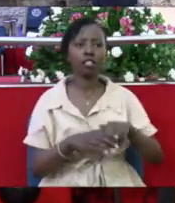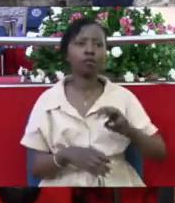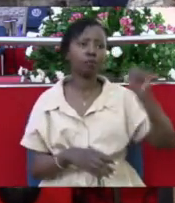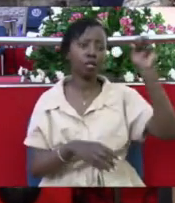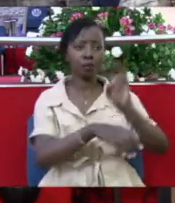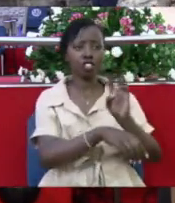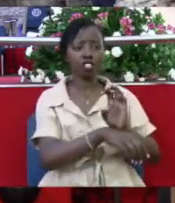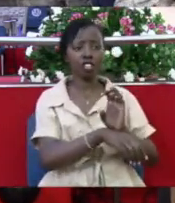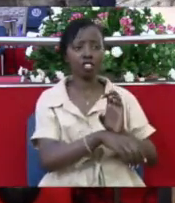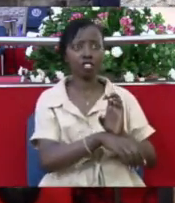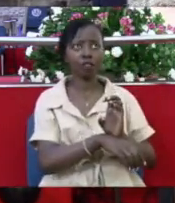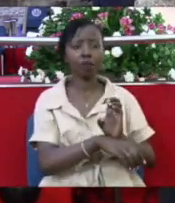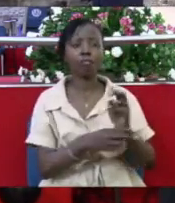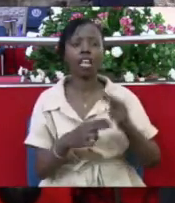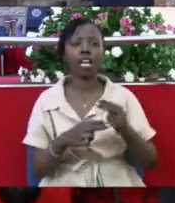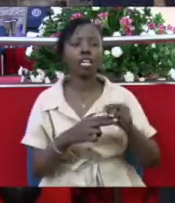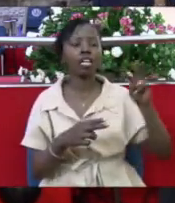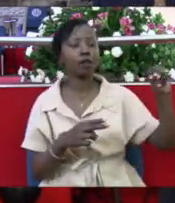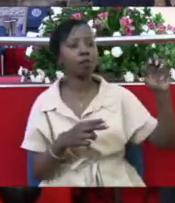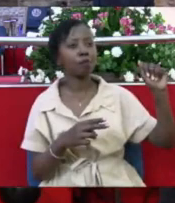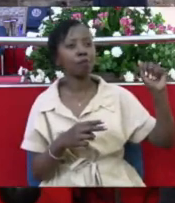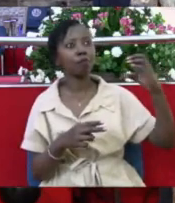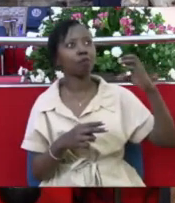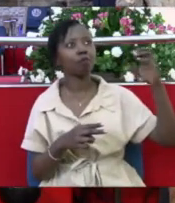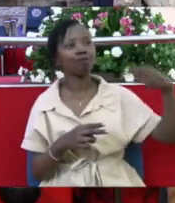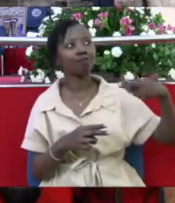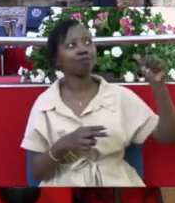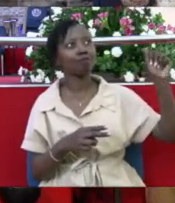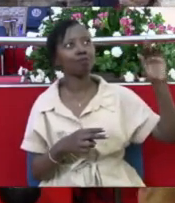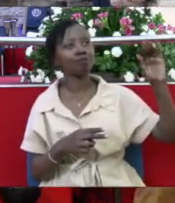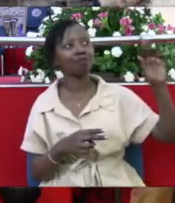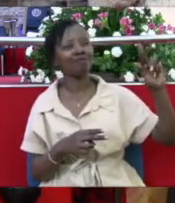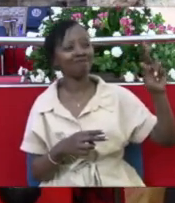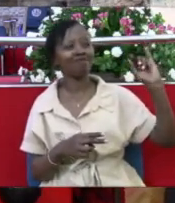Shiloh. Reverend Masharia. Anaitwa Reverend Masharia. Who opened our eyes to see.